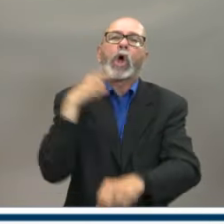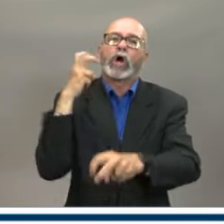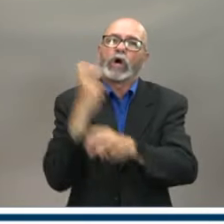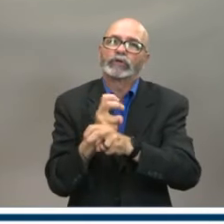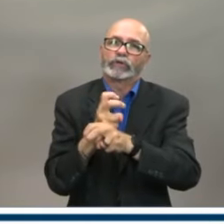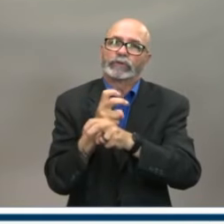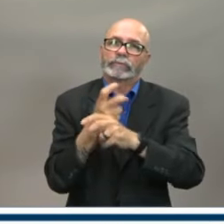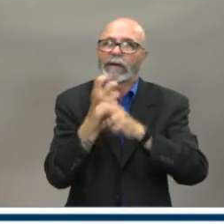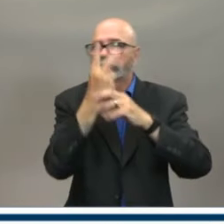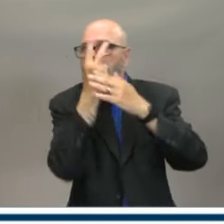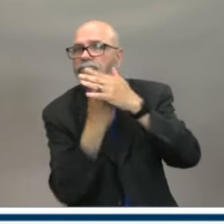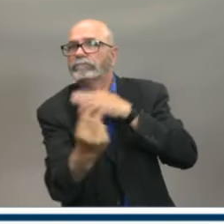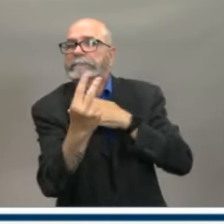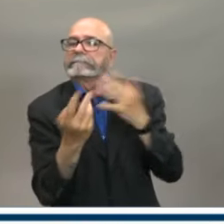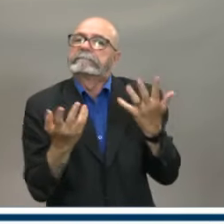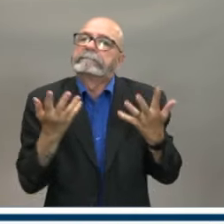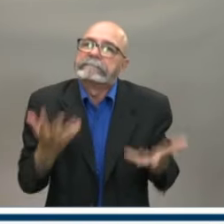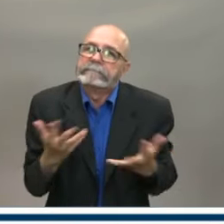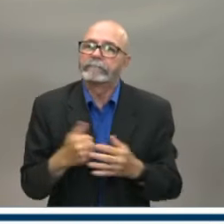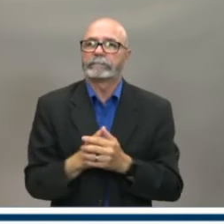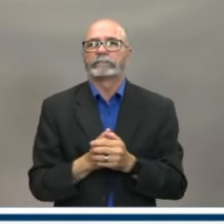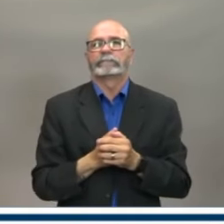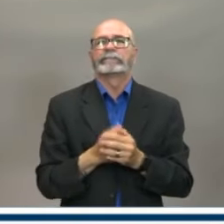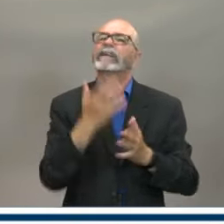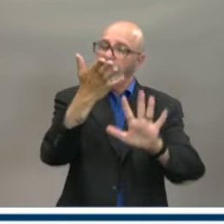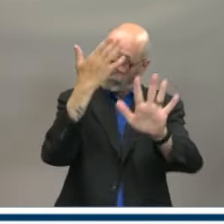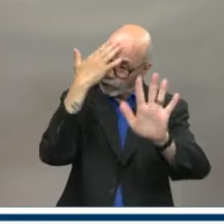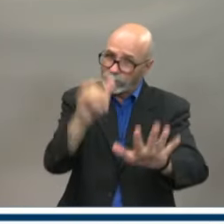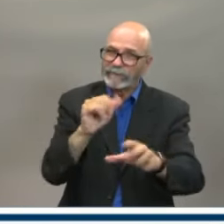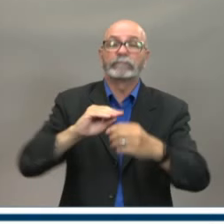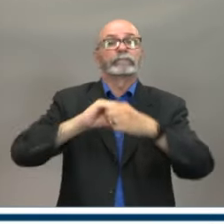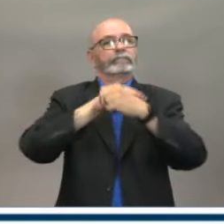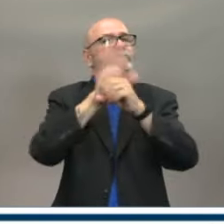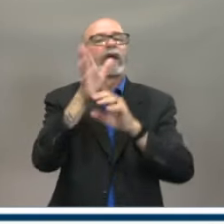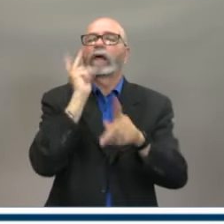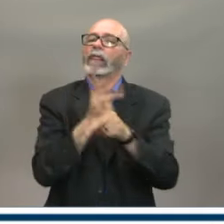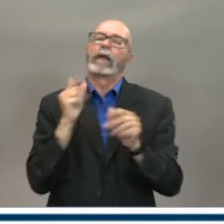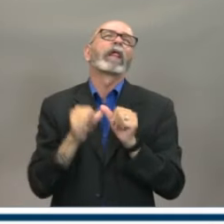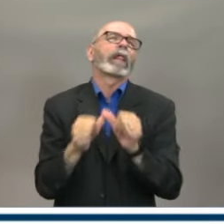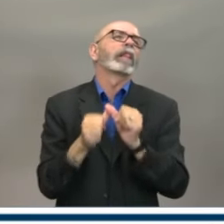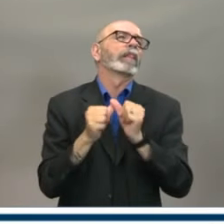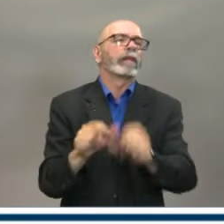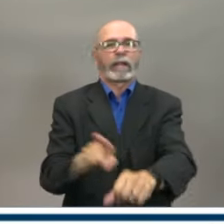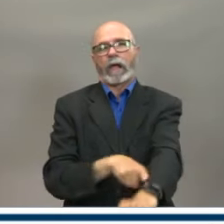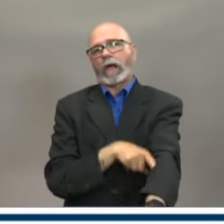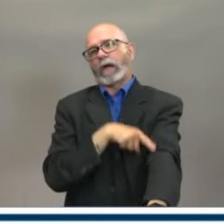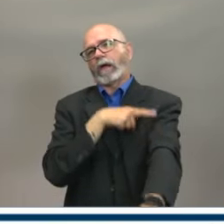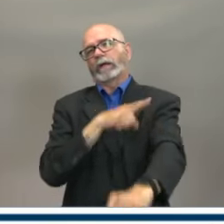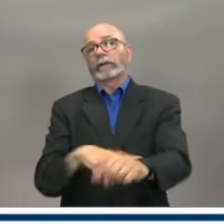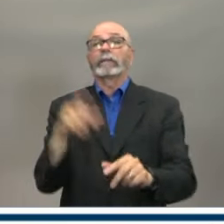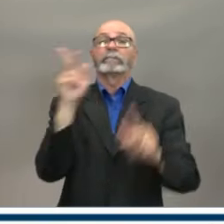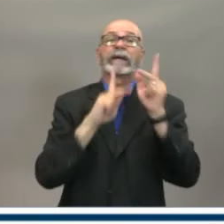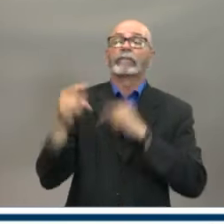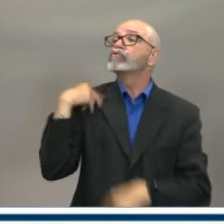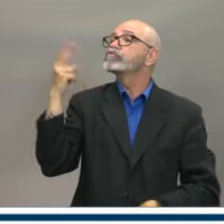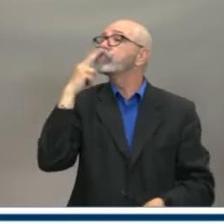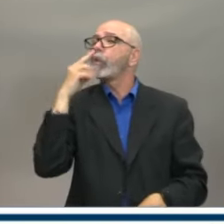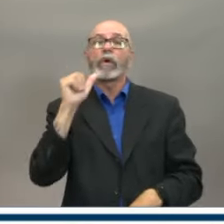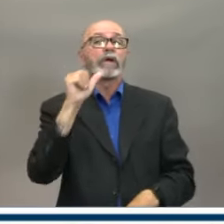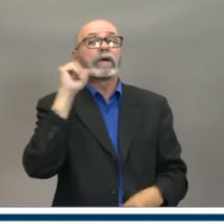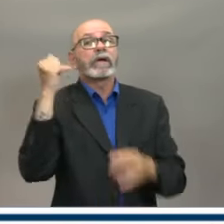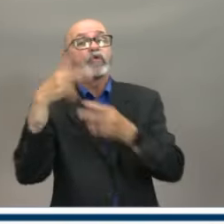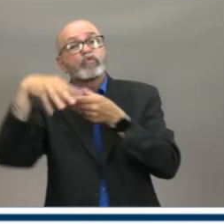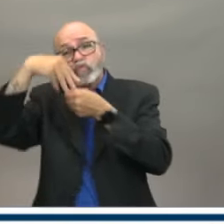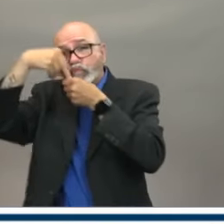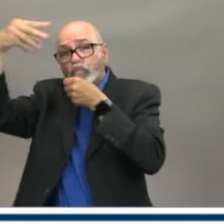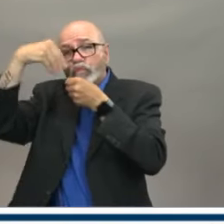we know is going to be with us for a while, my message today is that if you smoke or vape, it could be it certainly will